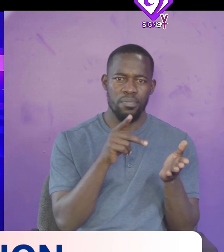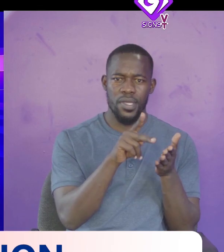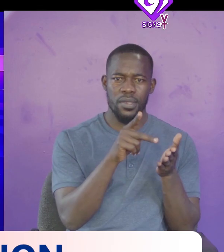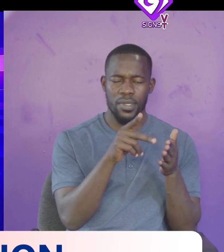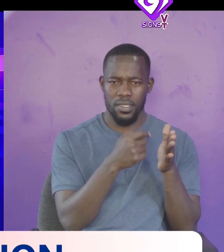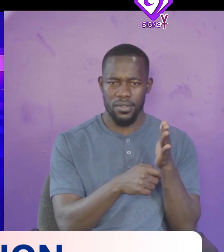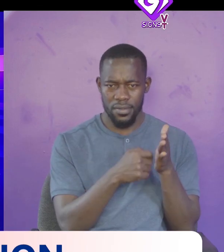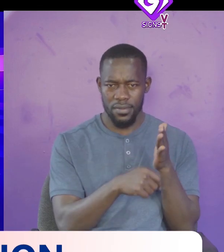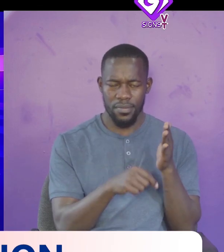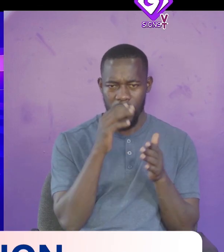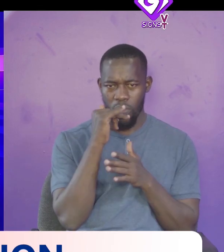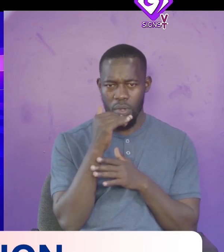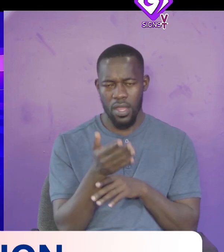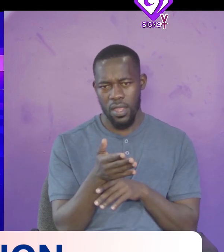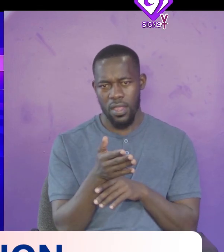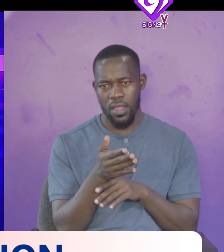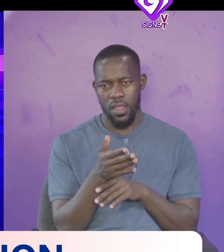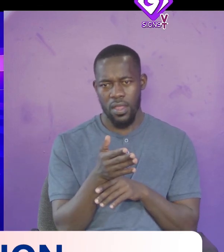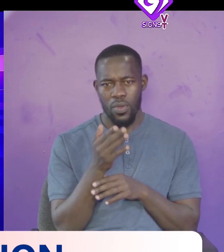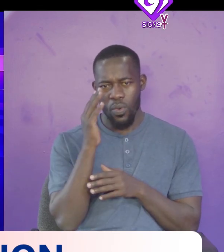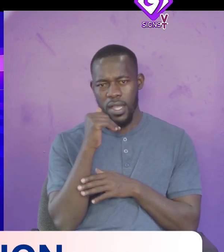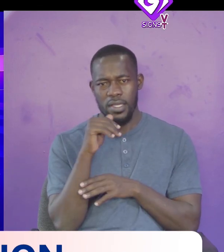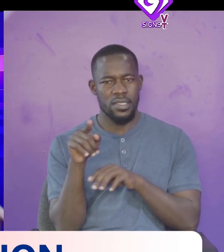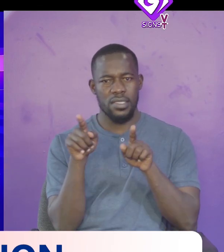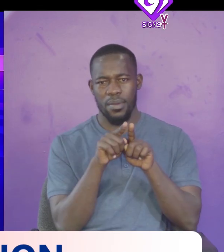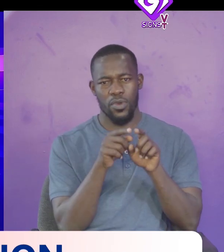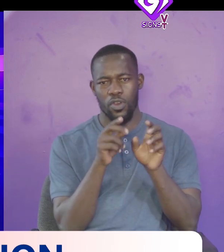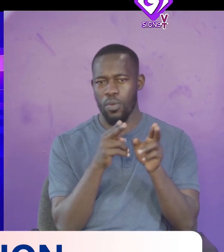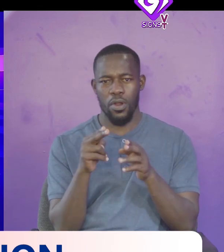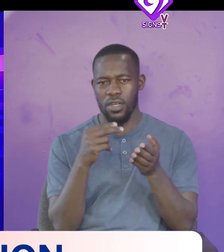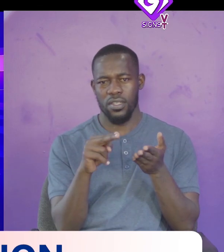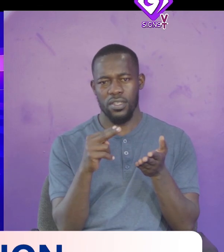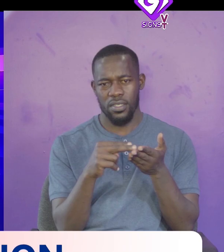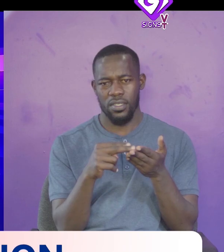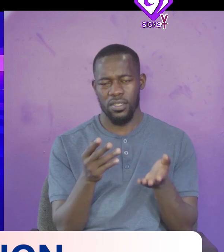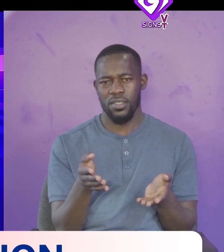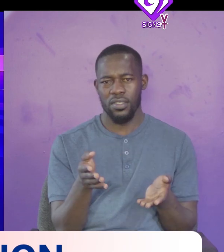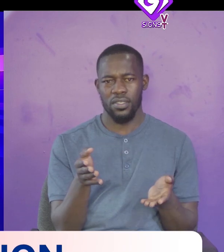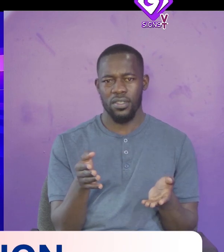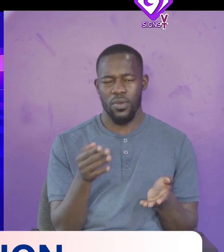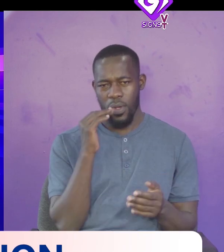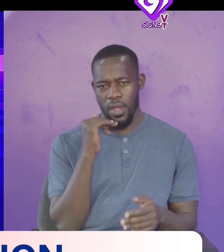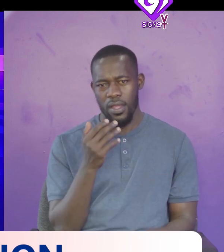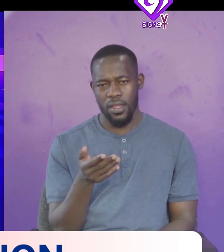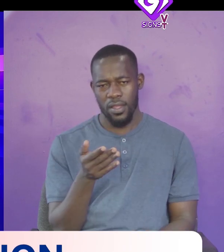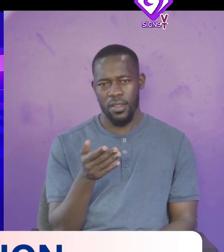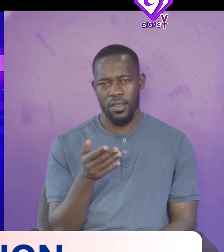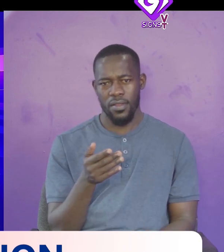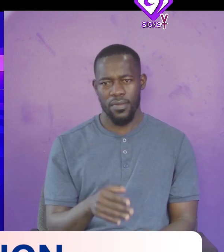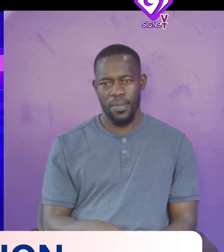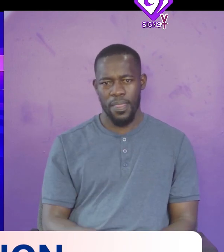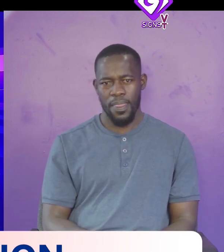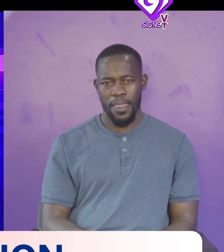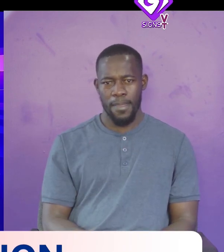they similar to the market rates that we see? Those are the things you are going to ask, Jonah. It's claimed those houses belong to pensioners. Is it